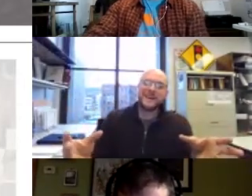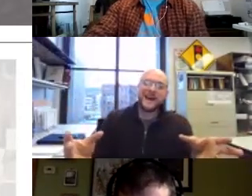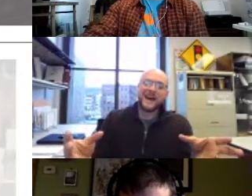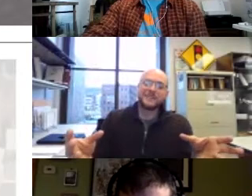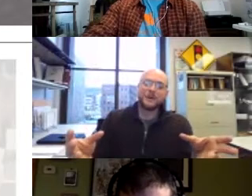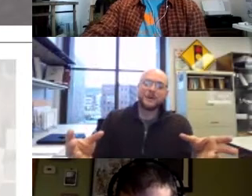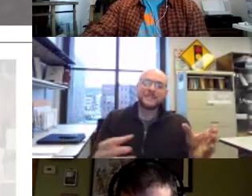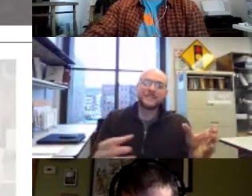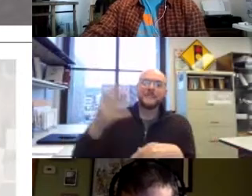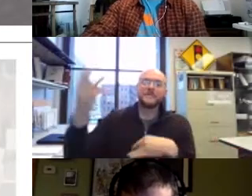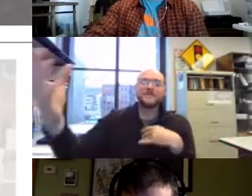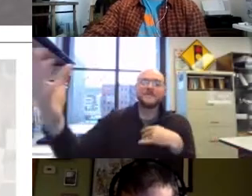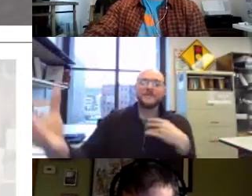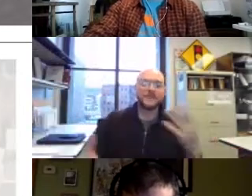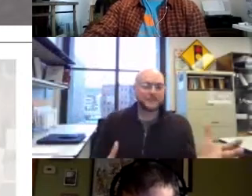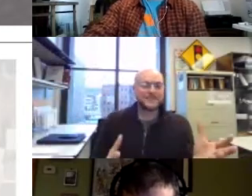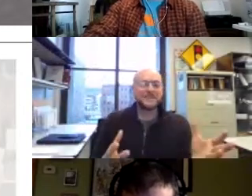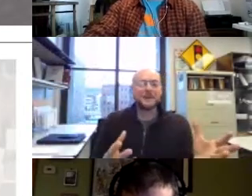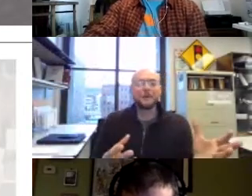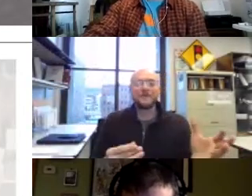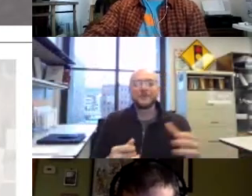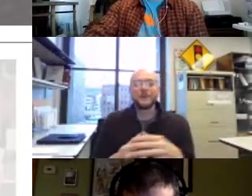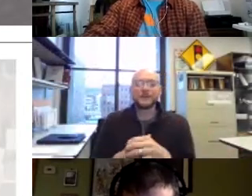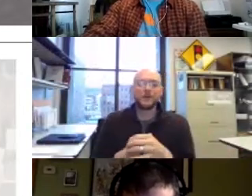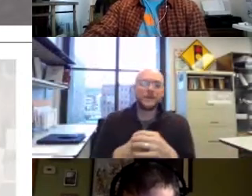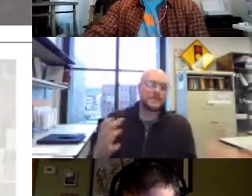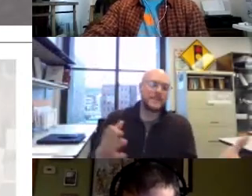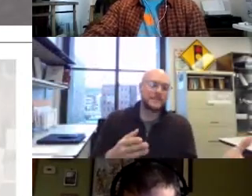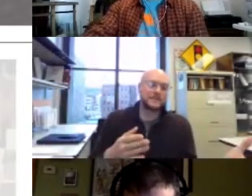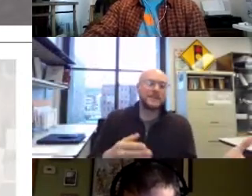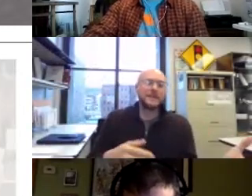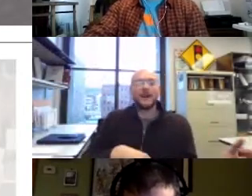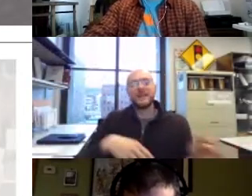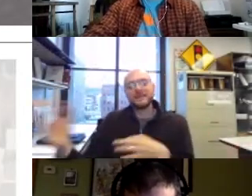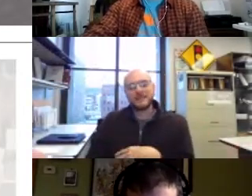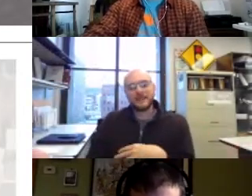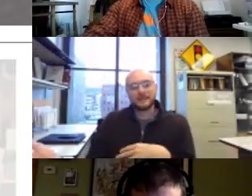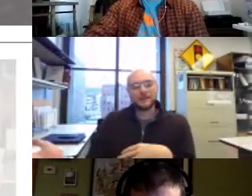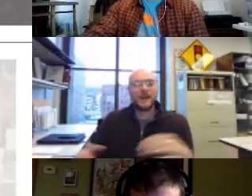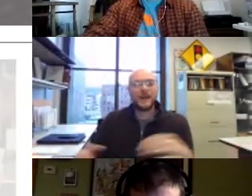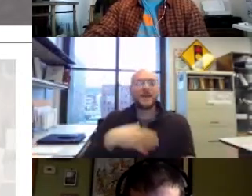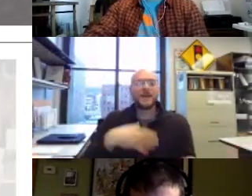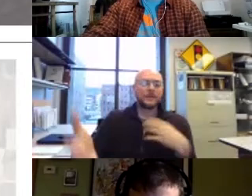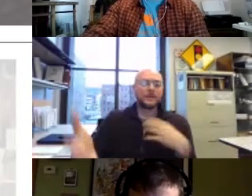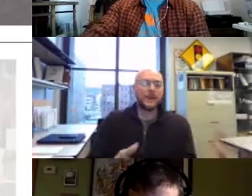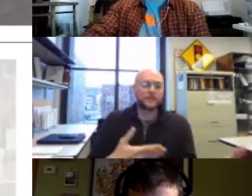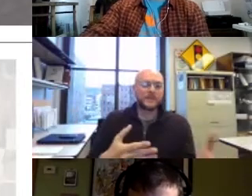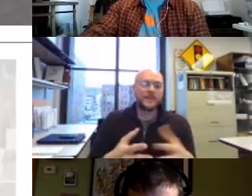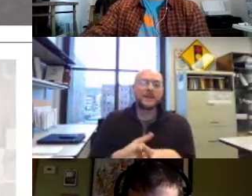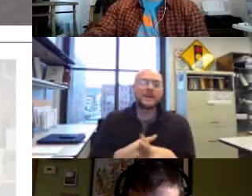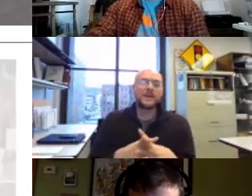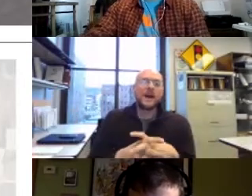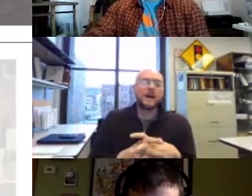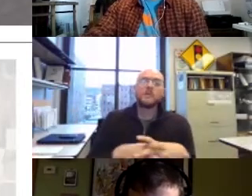Avenue. So it's kind of difficult to know if you're supposed to go with the signal, against the signal, how to really